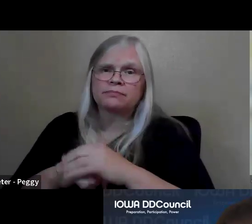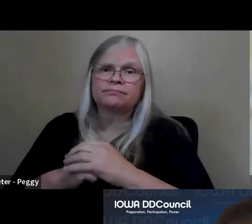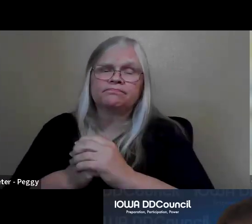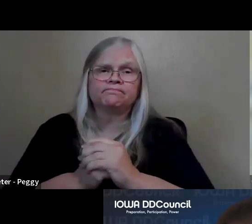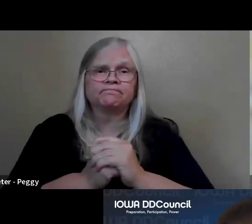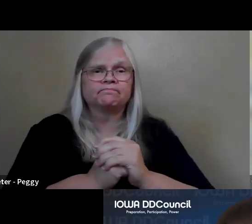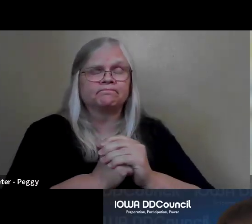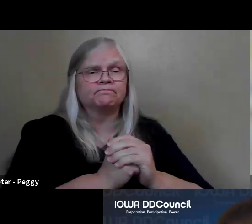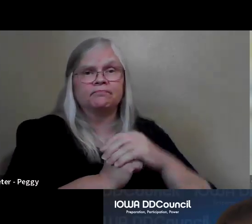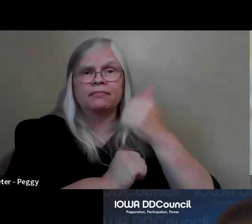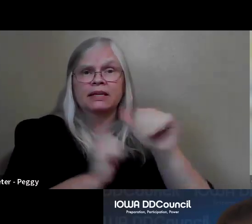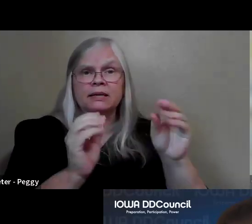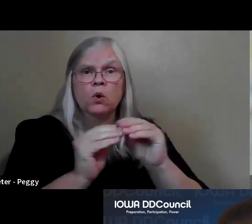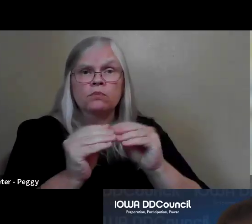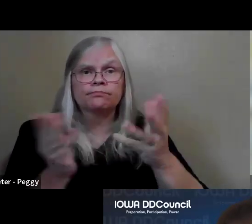Anyone else?